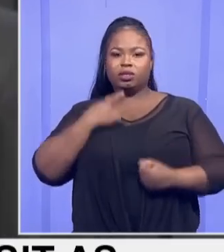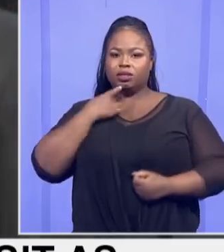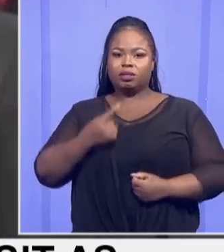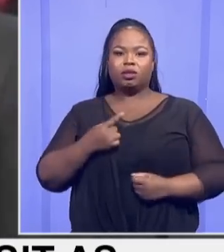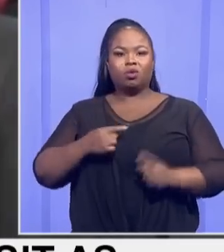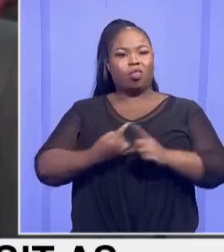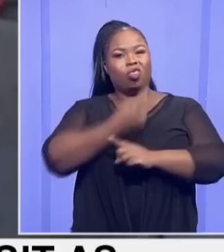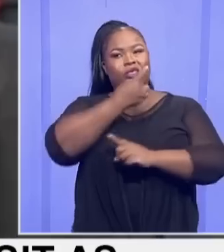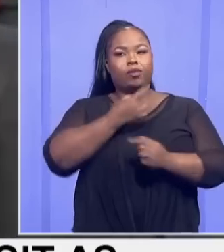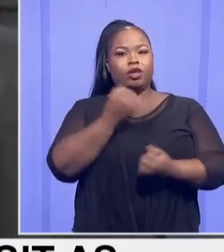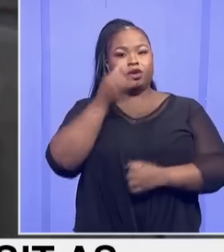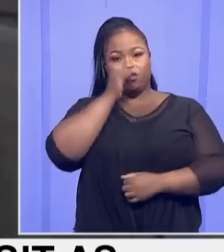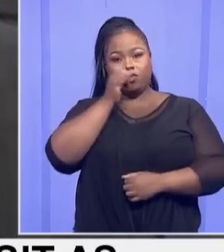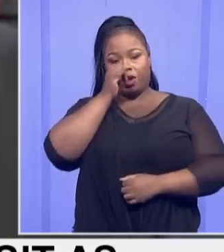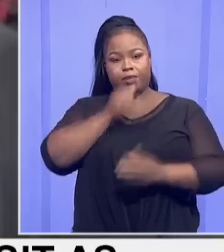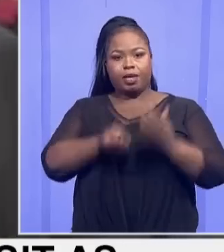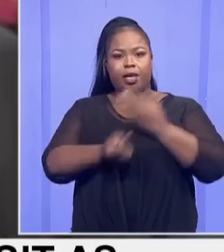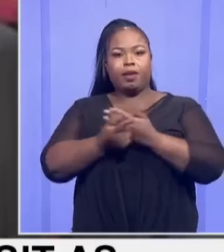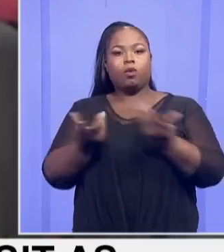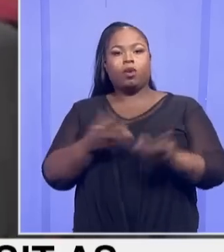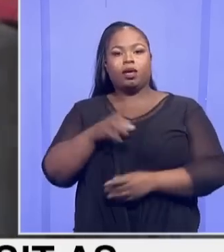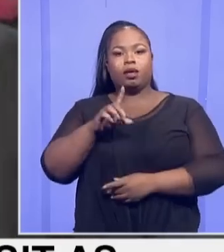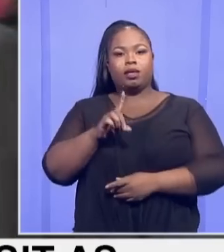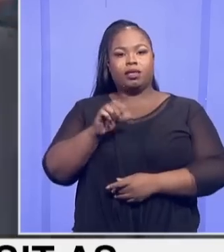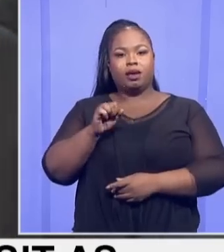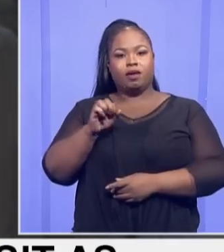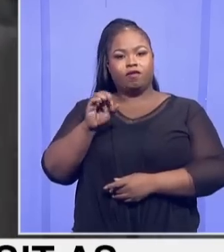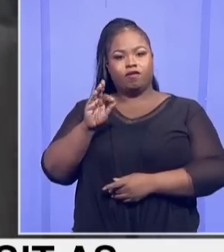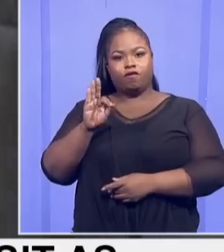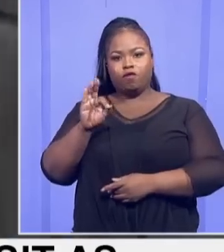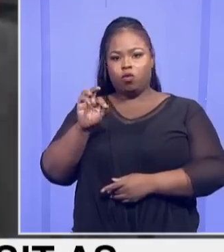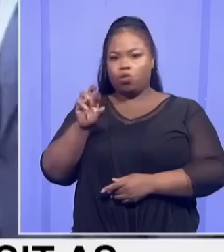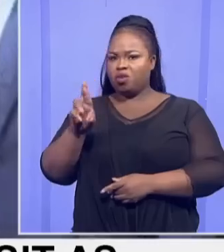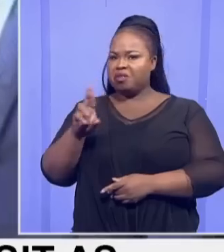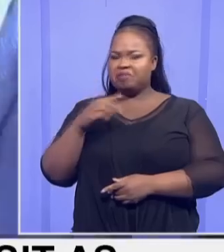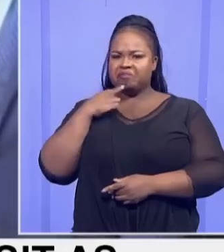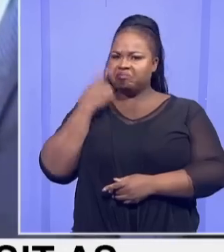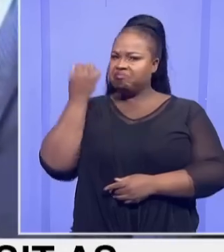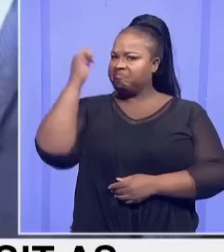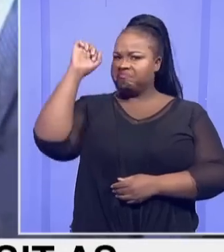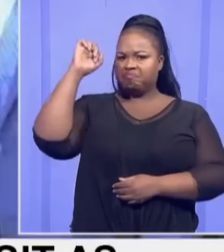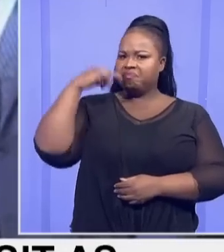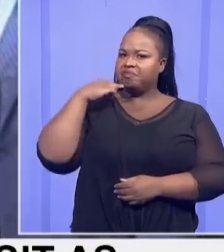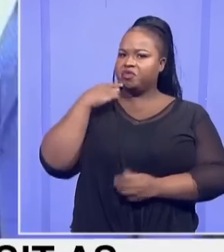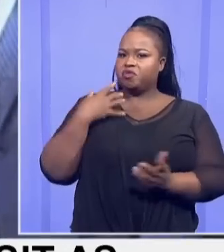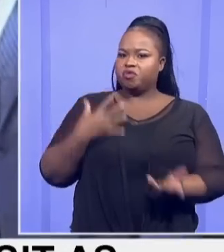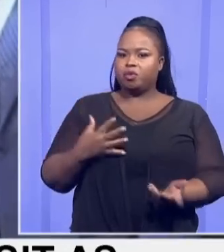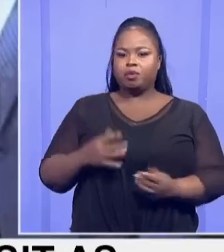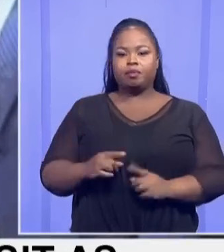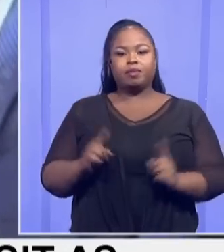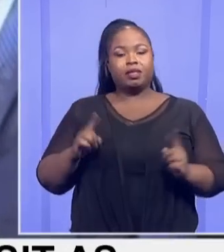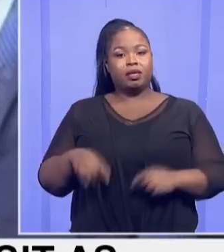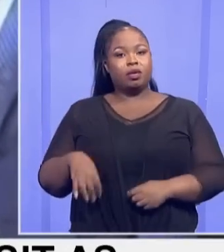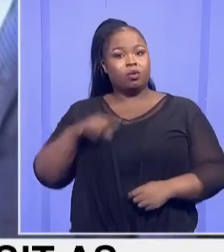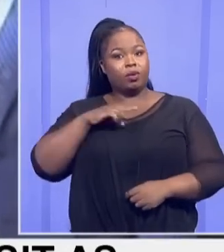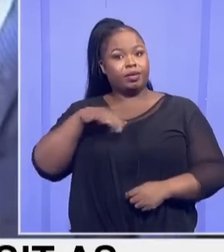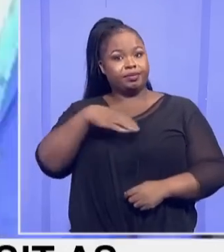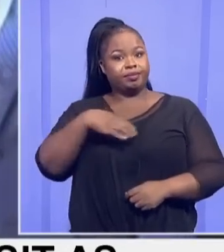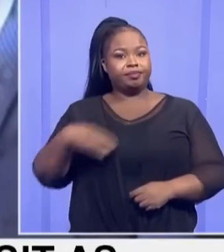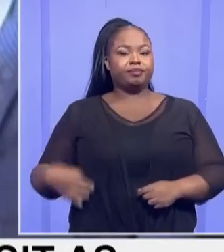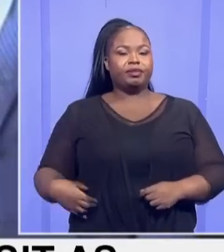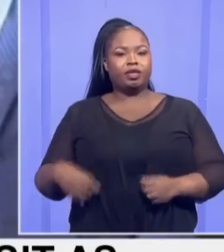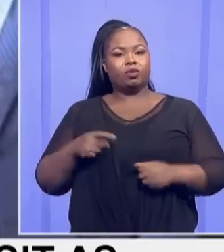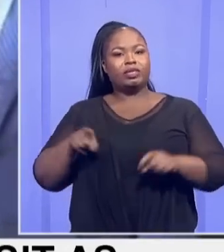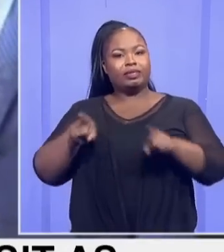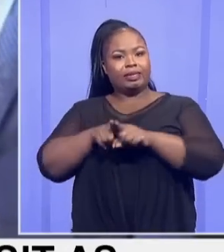atrocities committed in Darfur. Bashir denied the charges. As a state party to the Rome